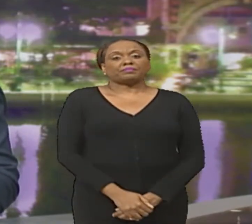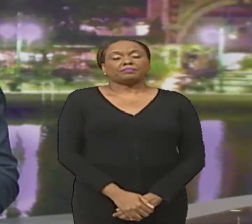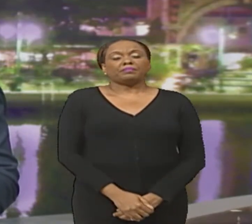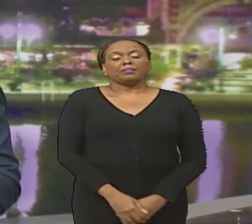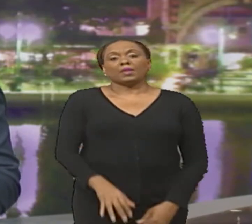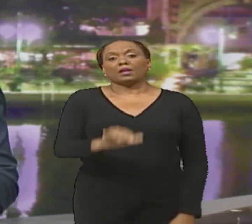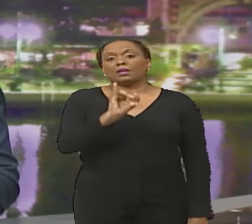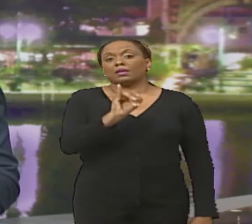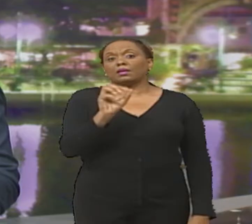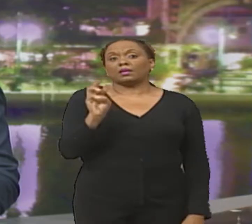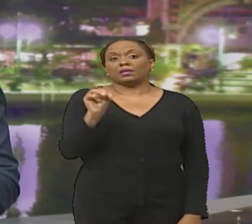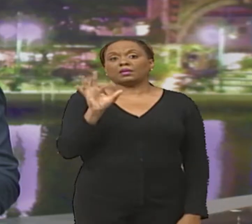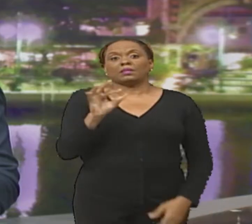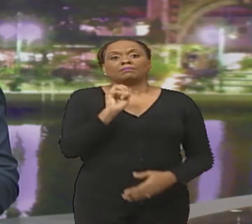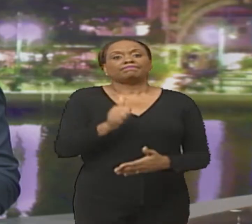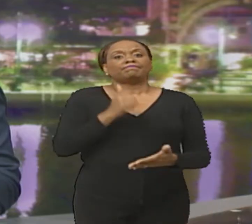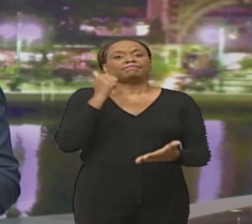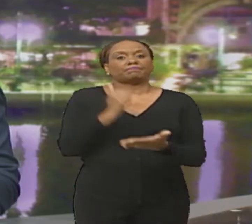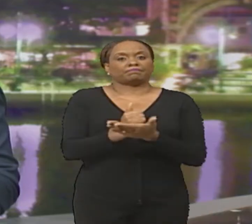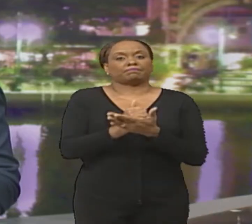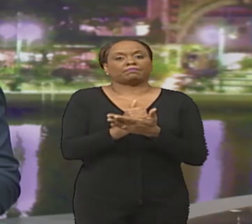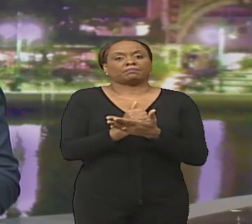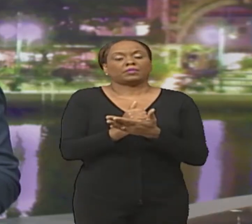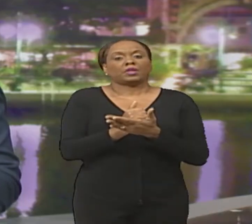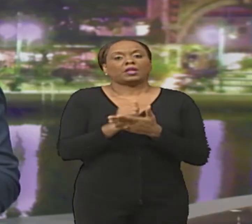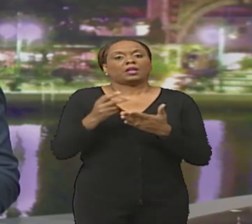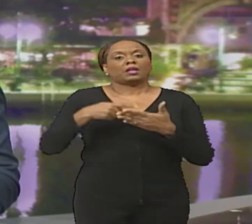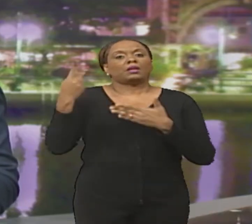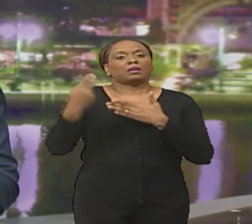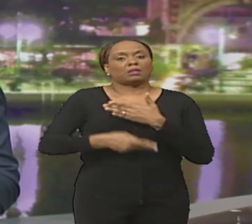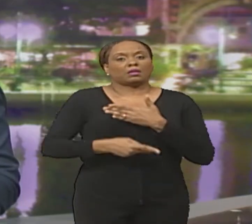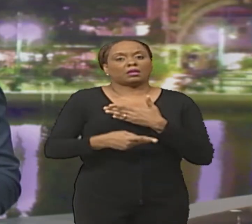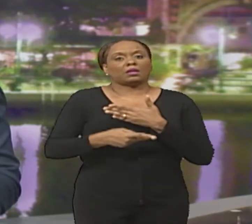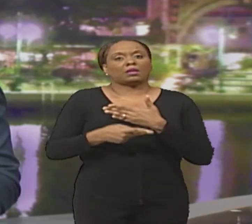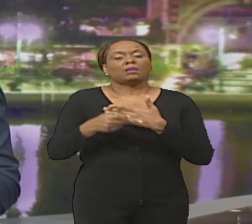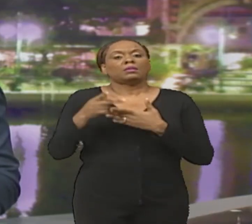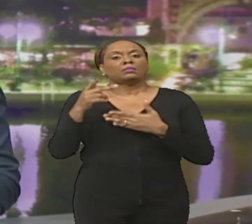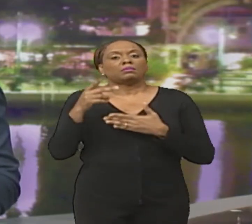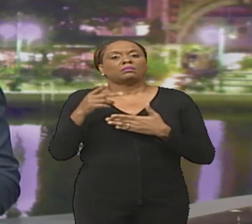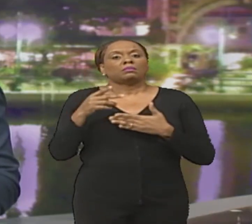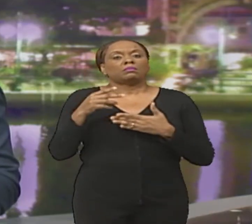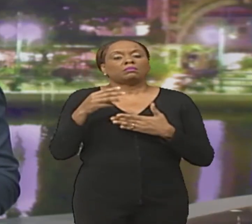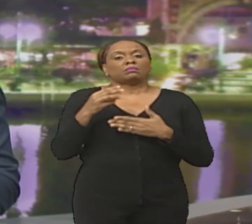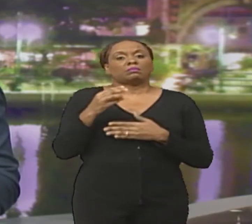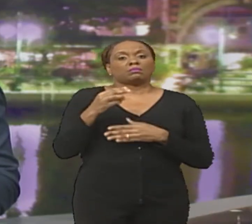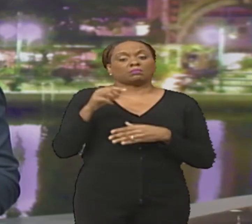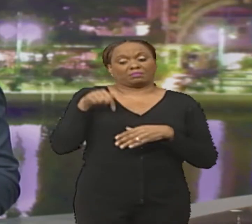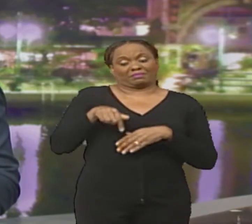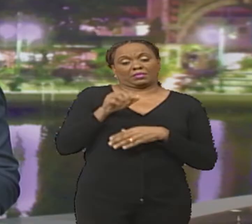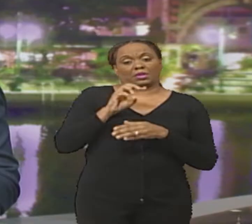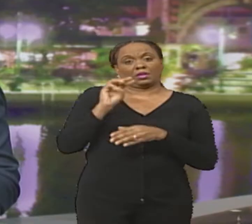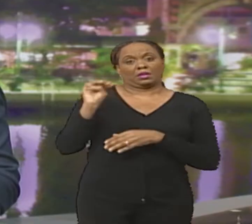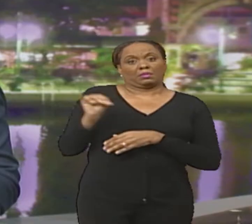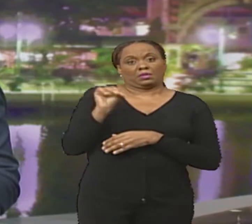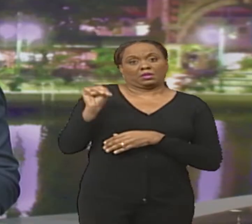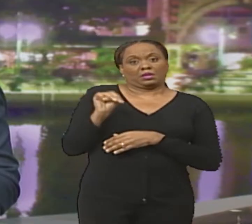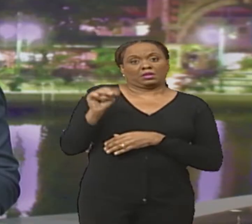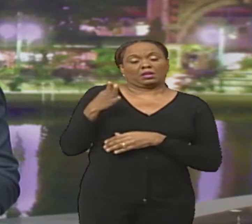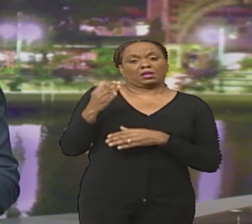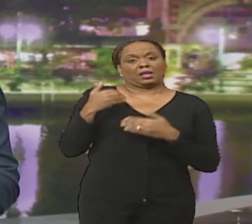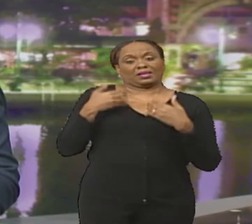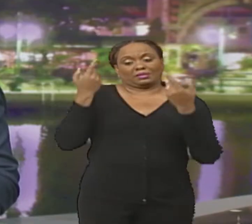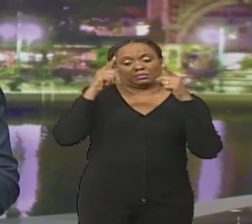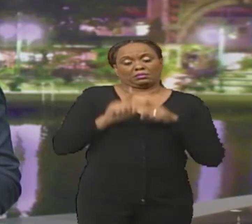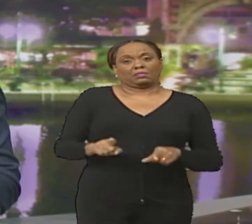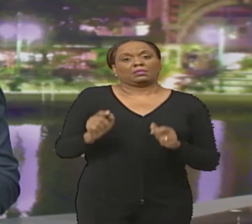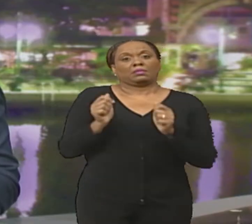Barbados Economic Recovery and Transformation, or BERT program, on Monday and reached a staff-level agreement with the government, opening the door